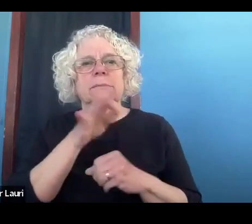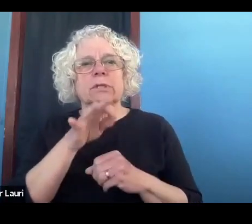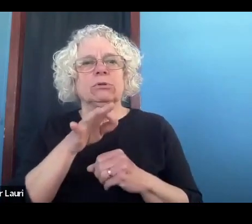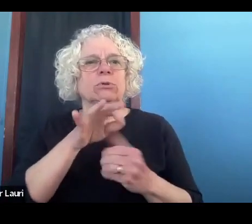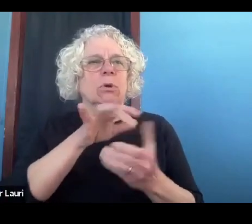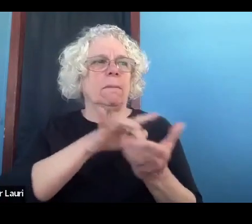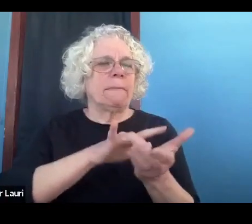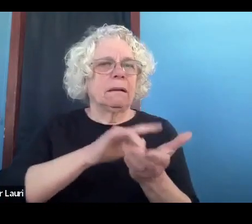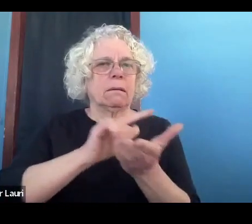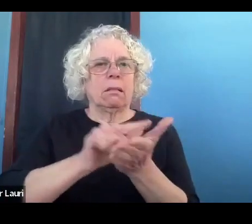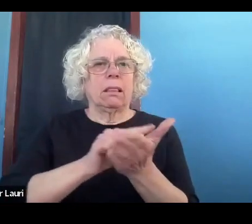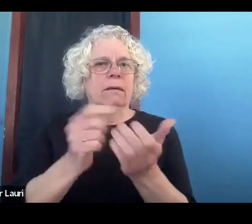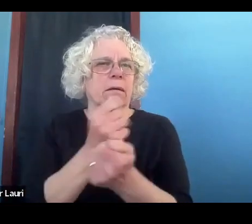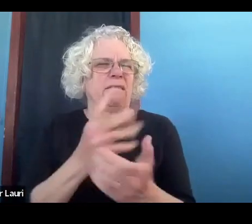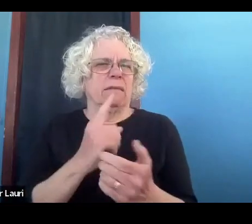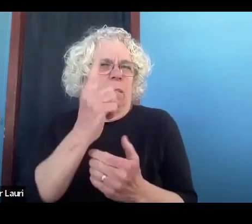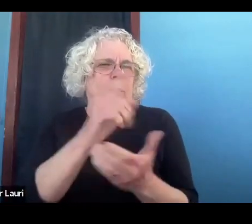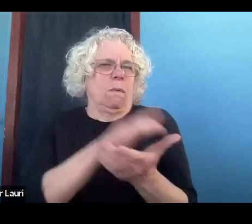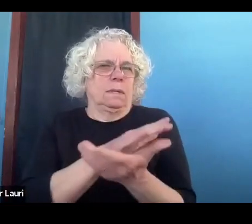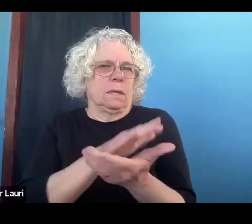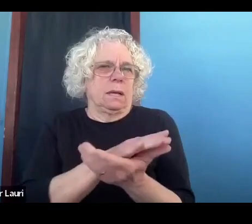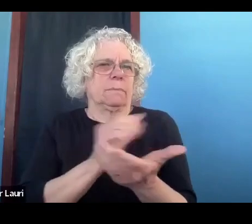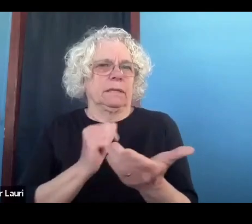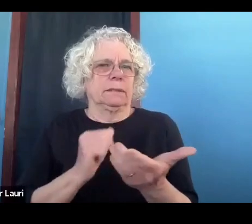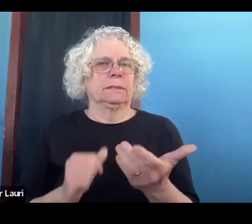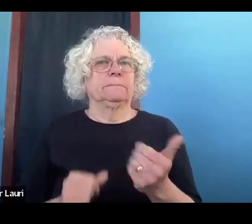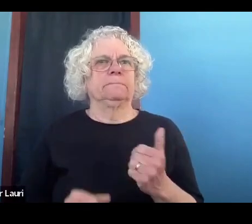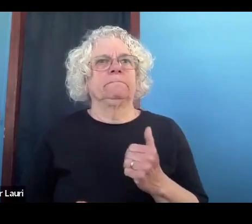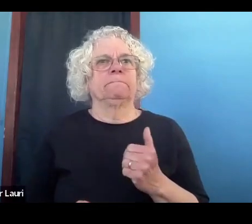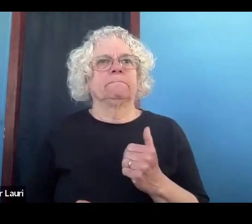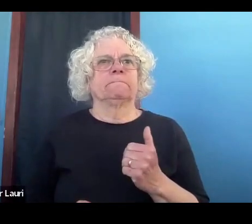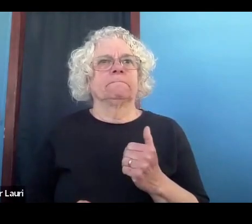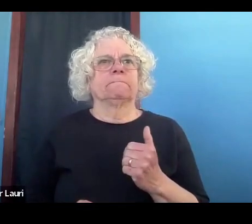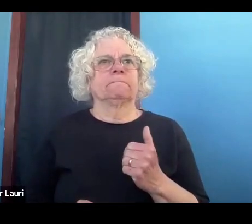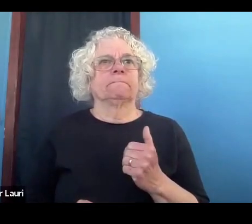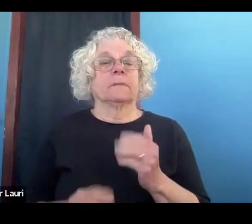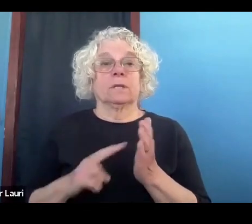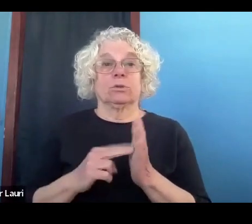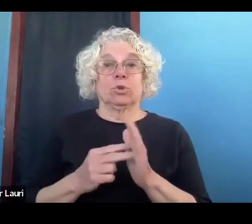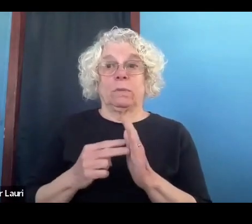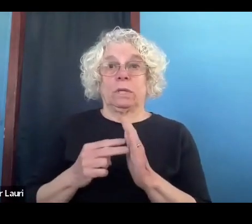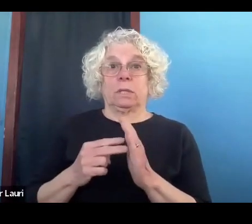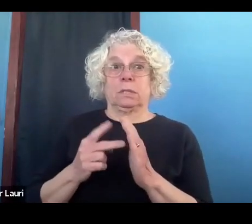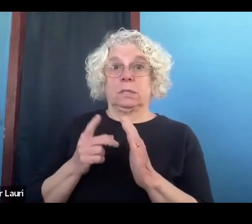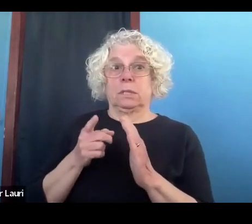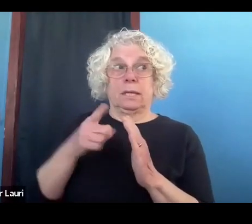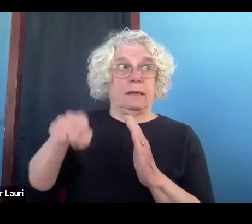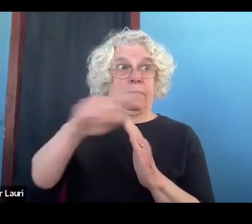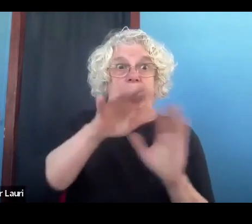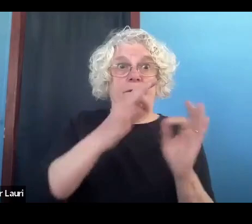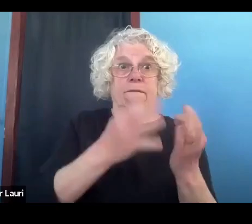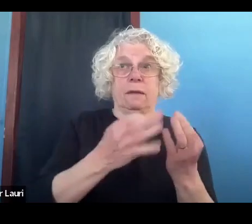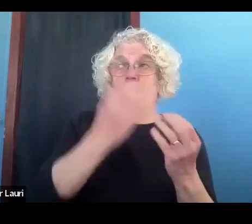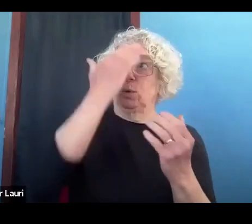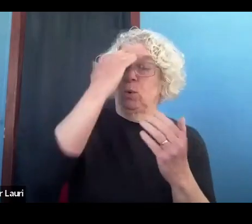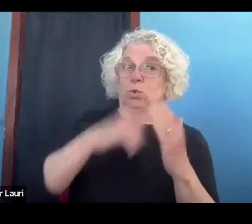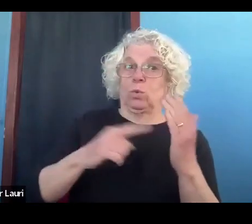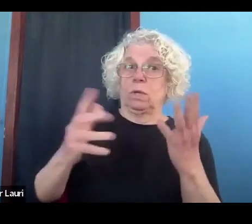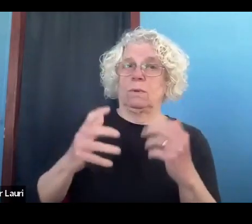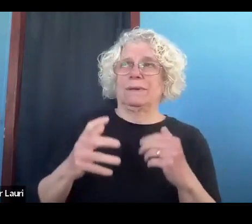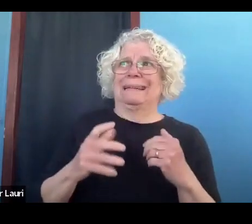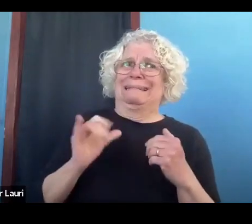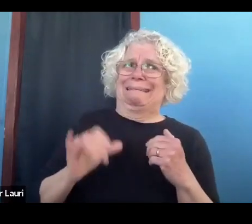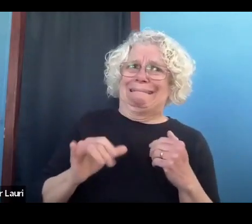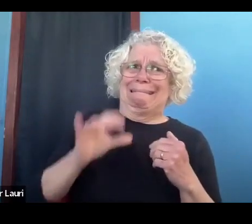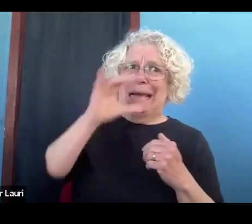and all in one document. It allows your family or caregiver to know exactly what you want so they don't have to guess. It